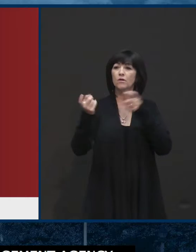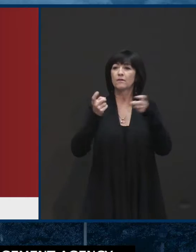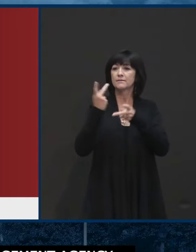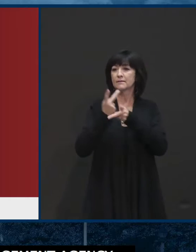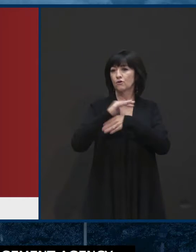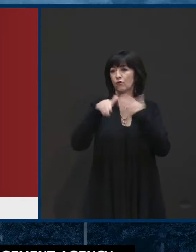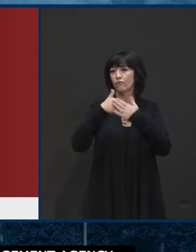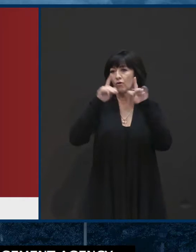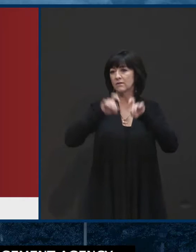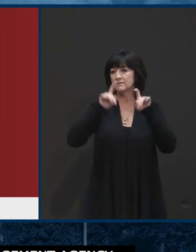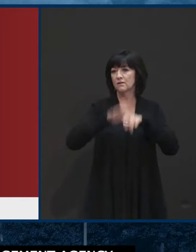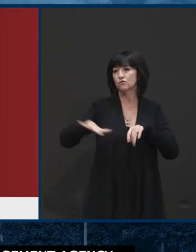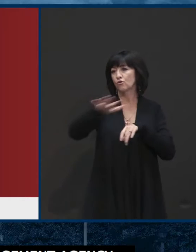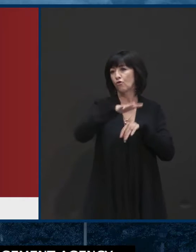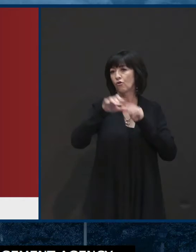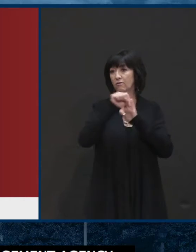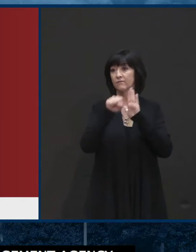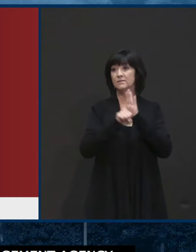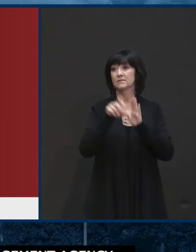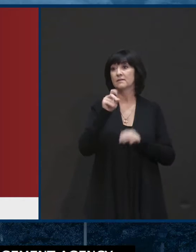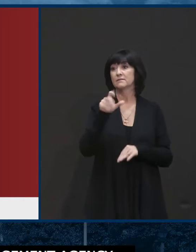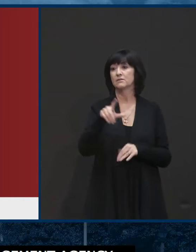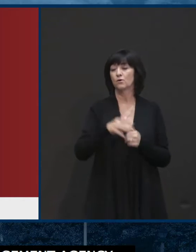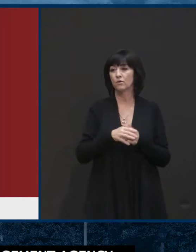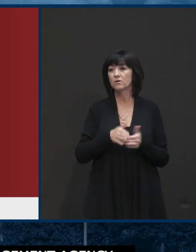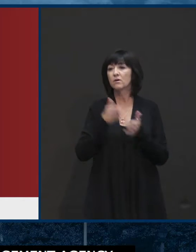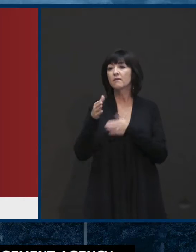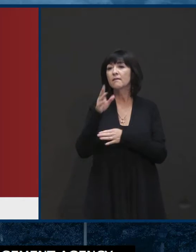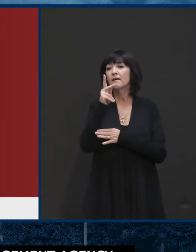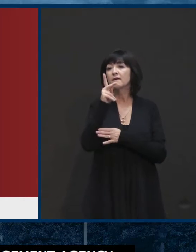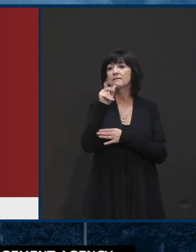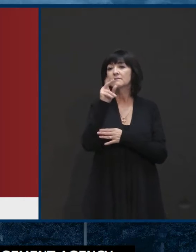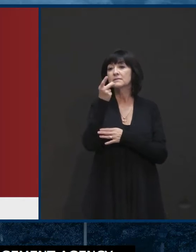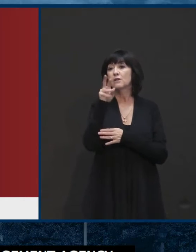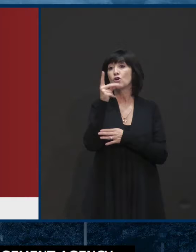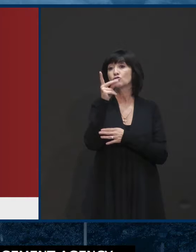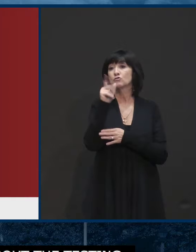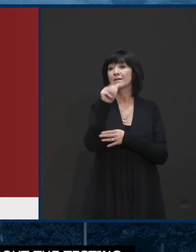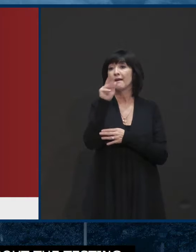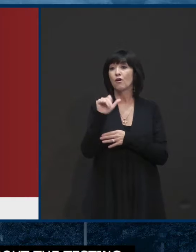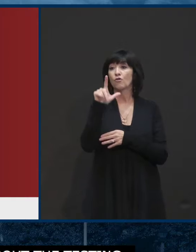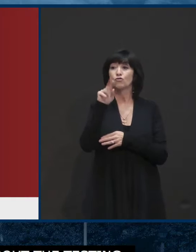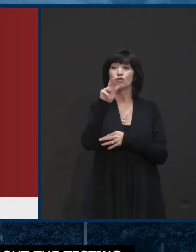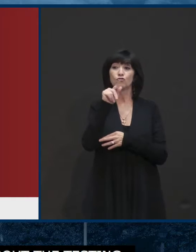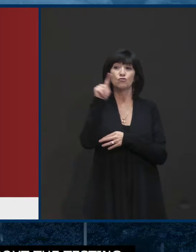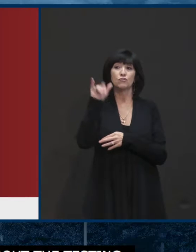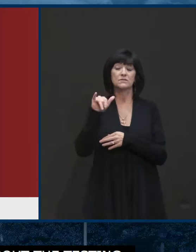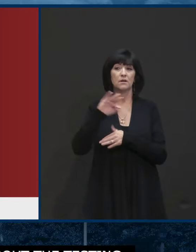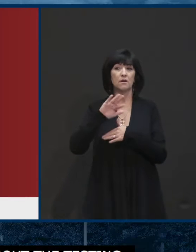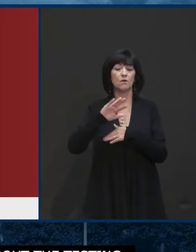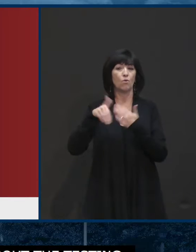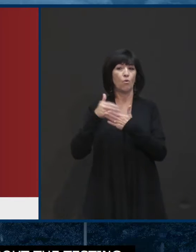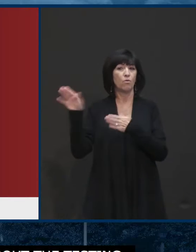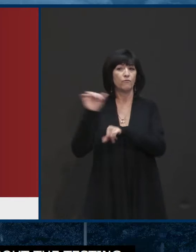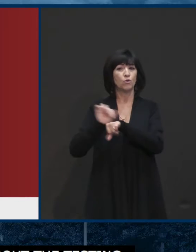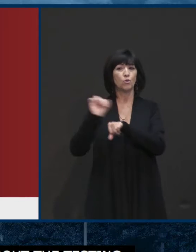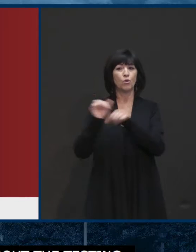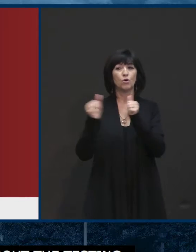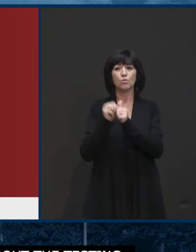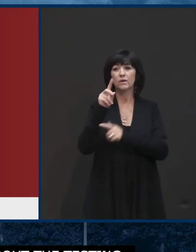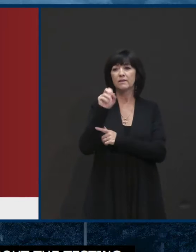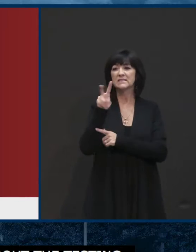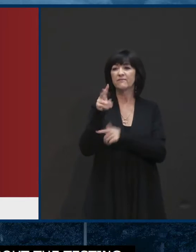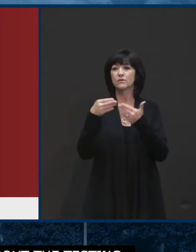Division of Public Health, Dr. Karyl Rattay. Thank you, Dr. Rattay, for all that you and your staff are doing. Just incredible